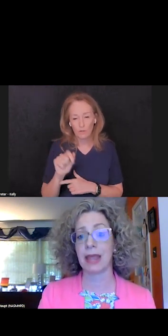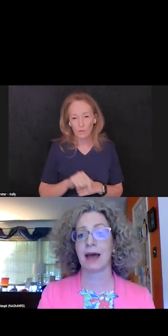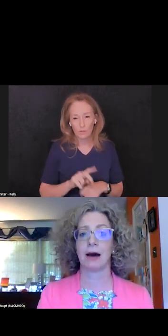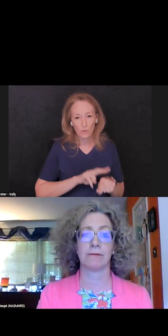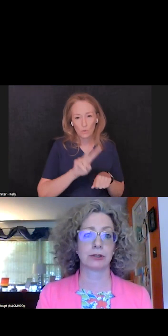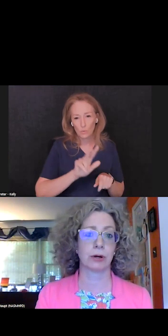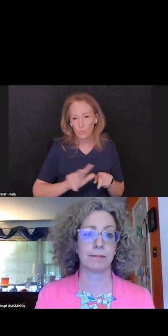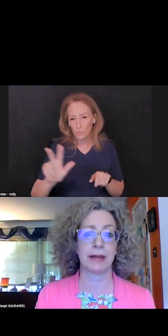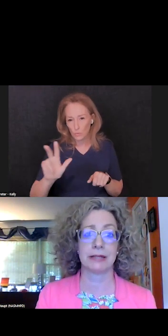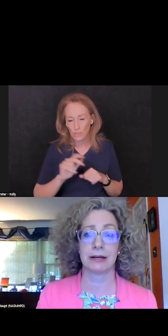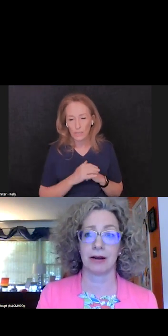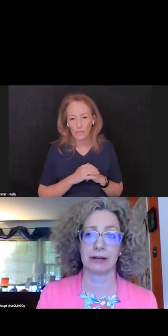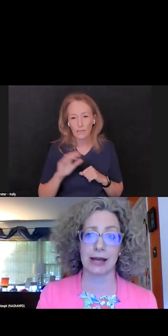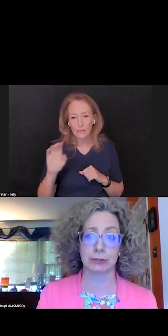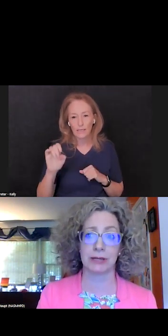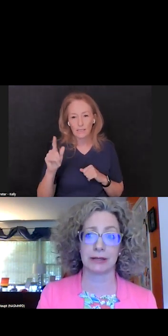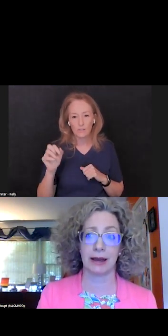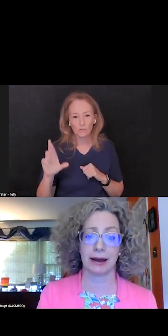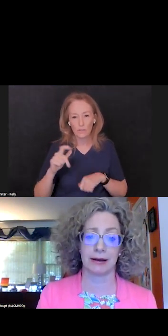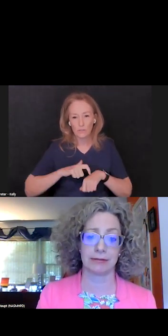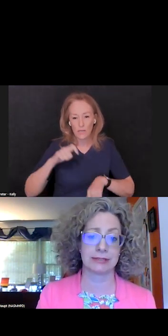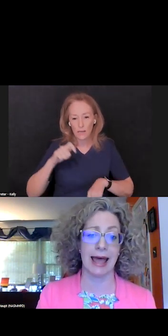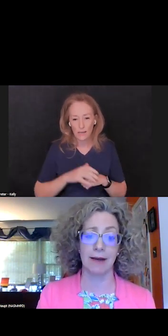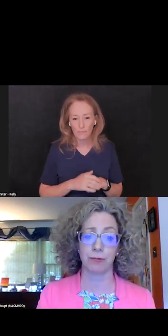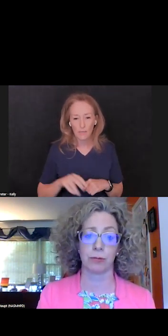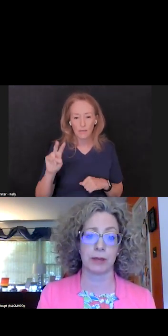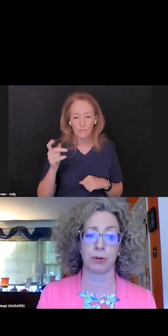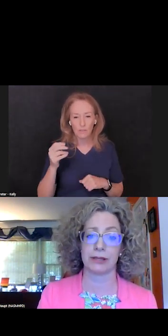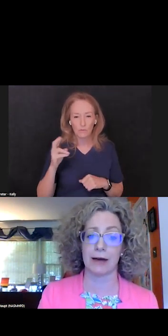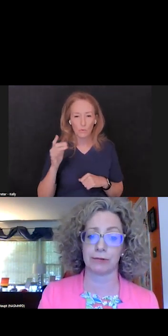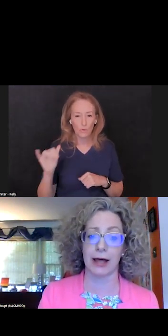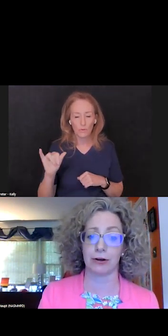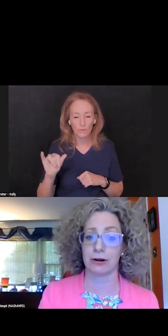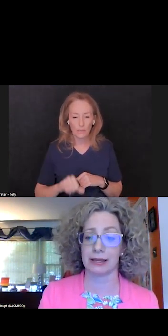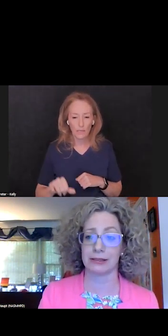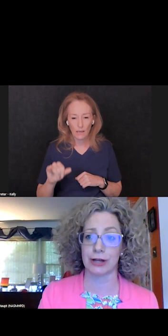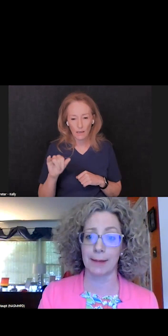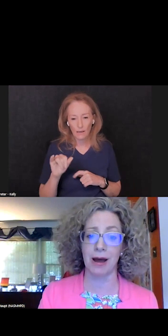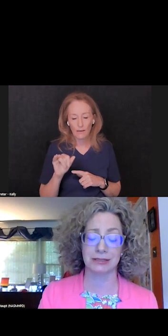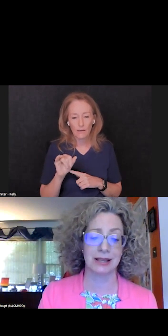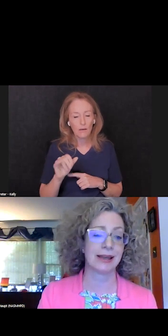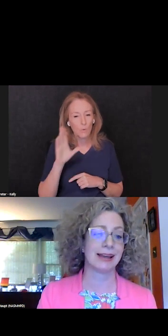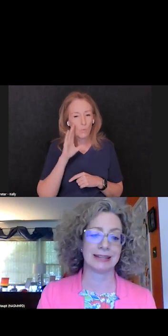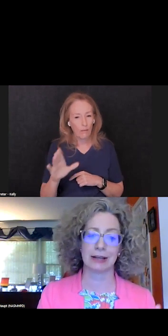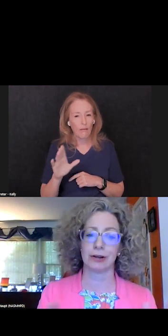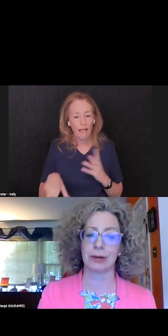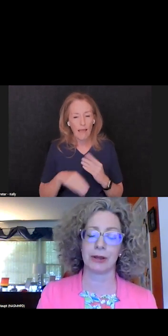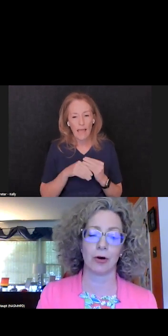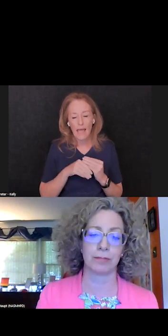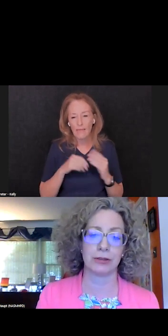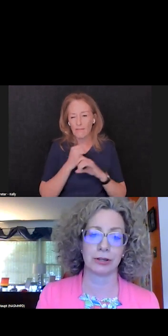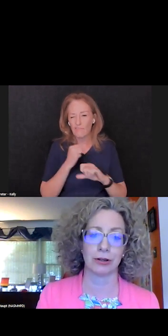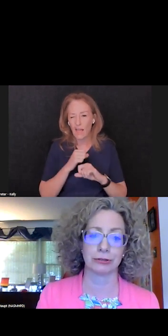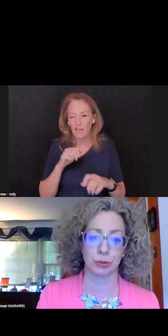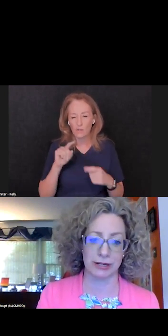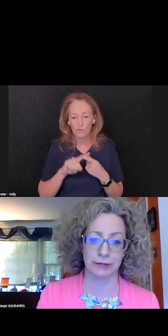Time. Victoria Pena on NASHBID staff will be putting that flyer in the chat box, and take a look, and we